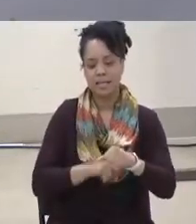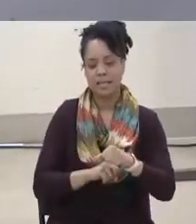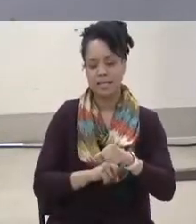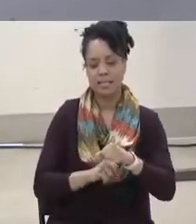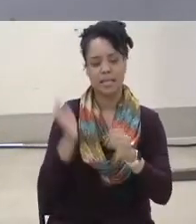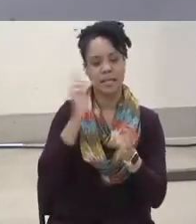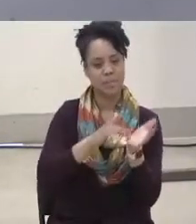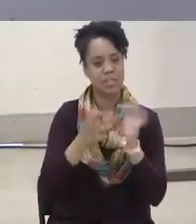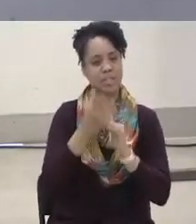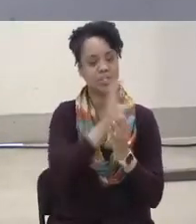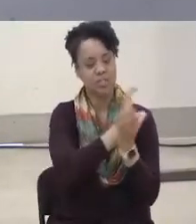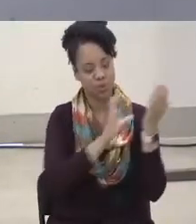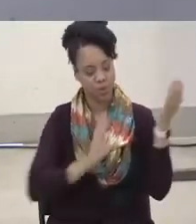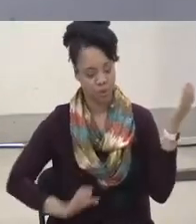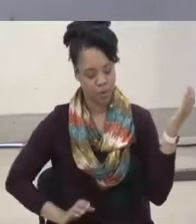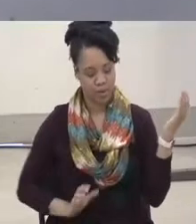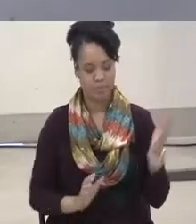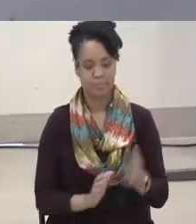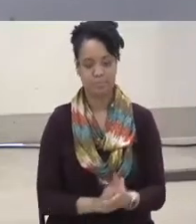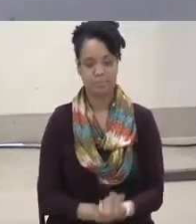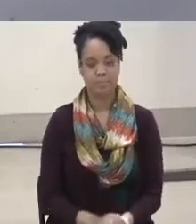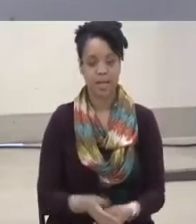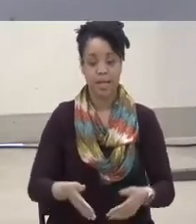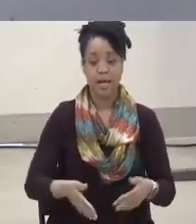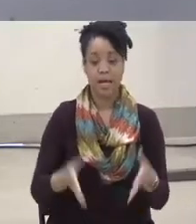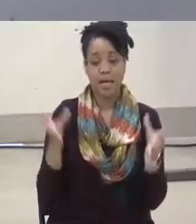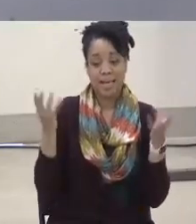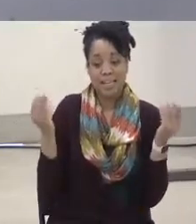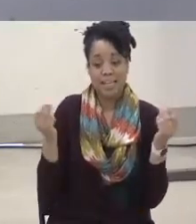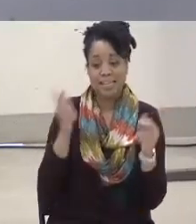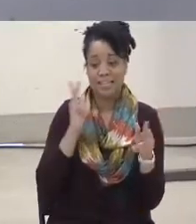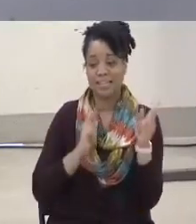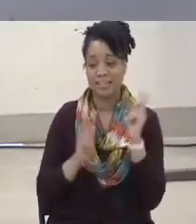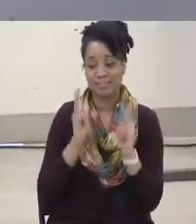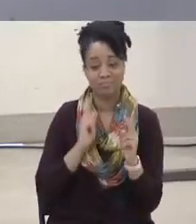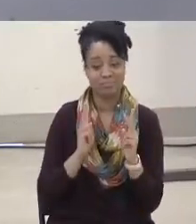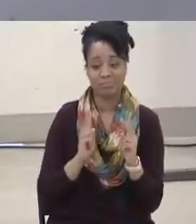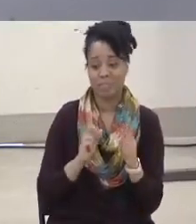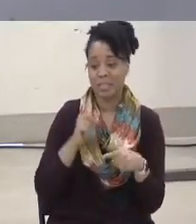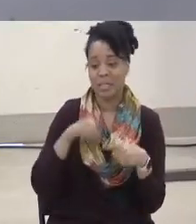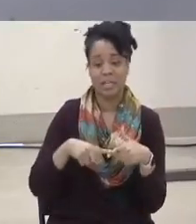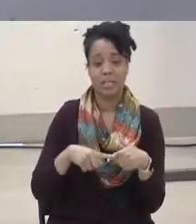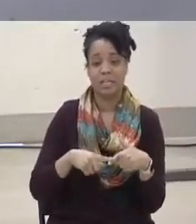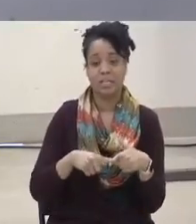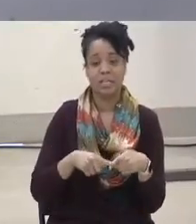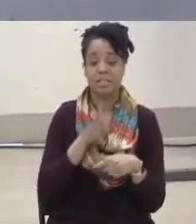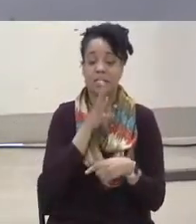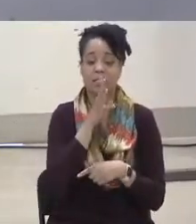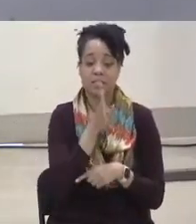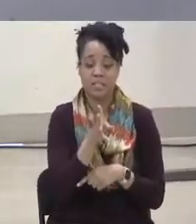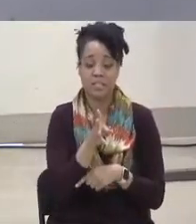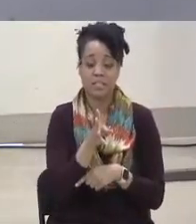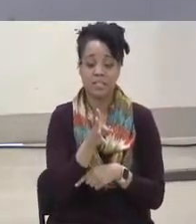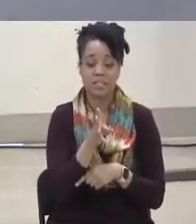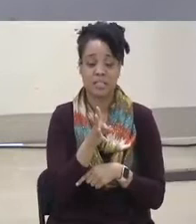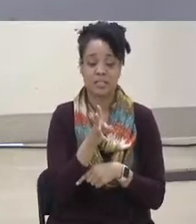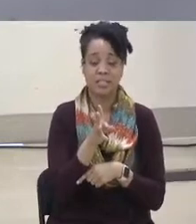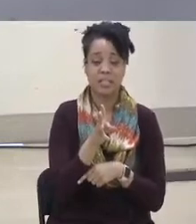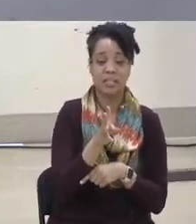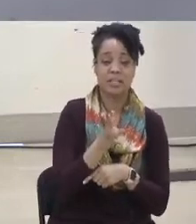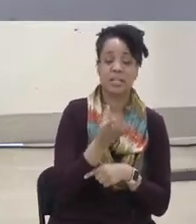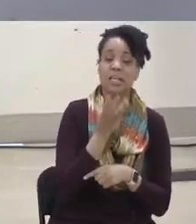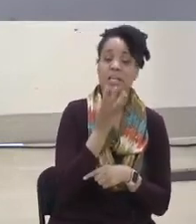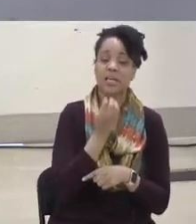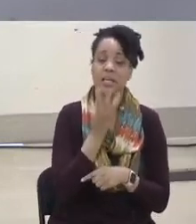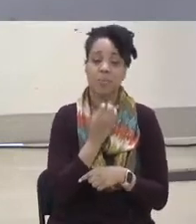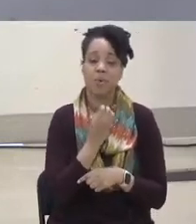Jesus Christ, En el tiempo de Jesucristo, a lot of them could not even speak Hebrew, a lot of their priests muchos de los sacerdotes no podían hablar en